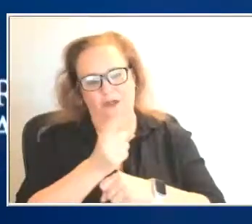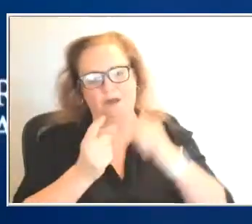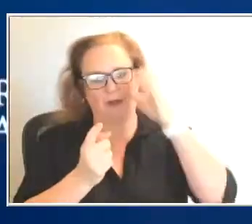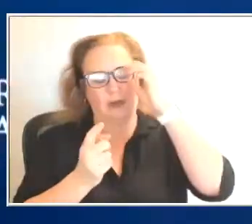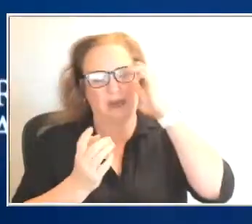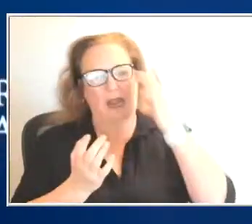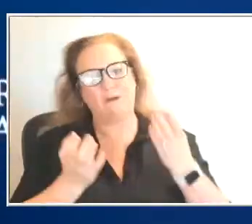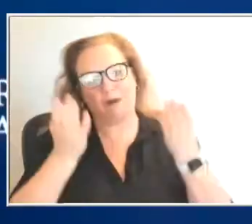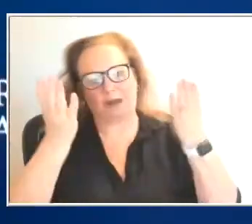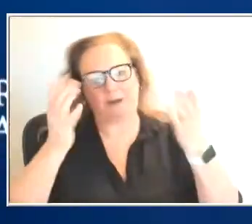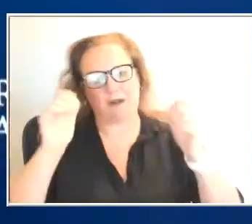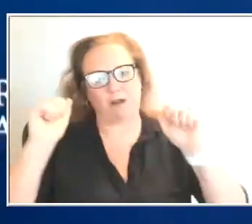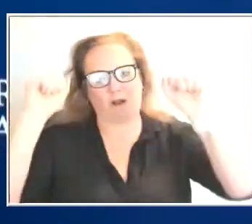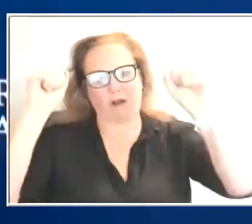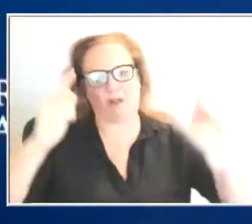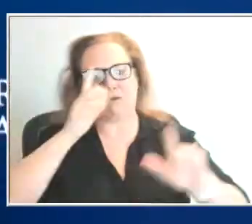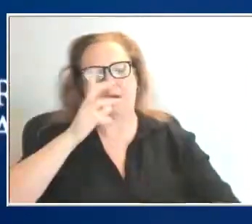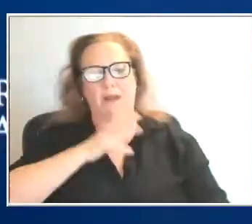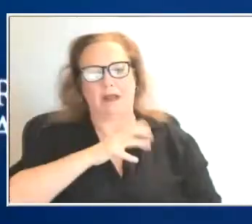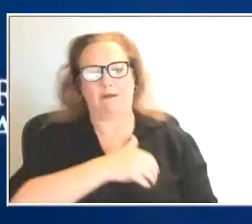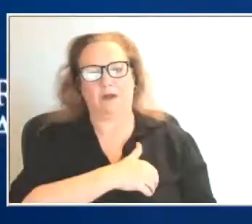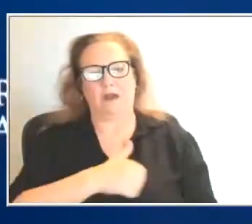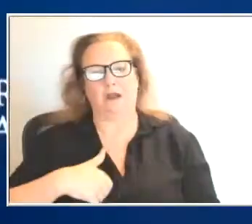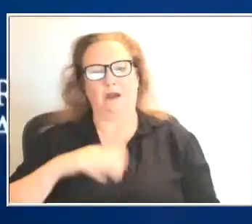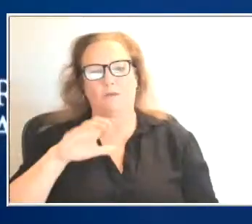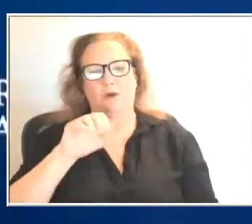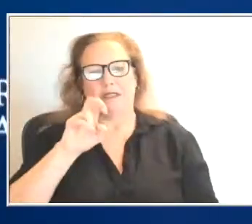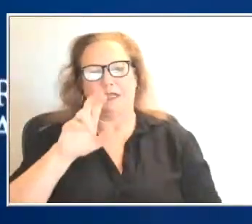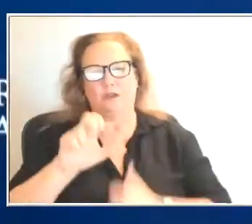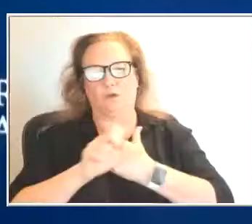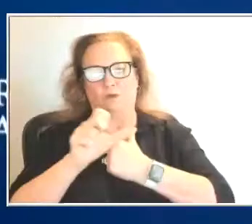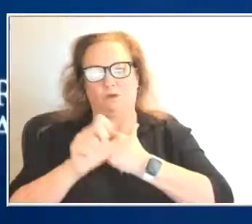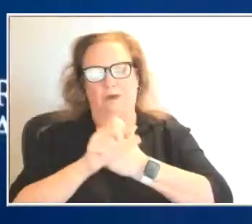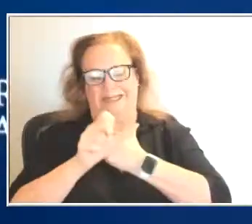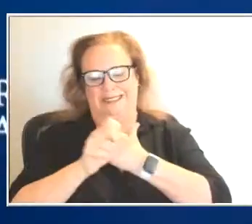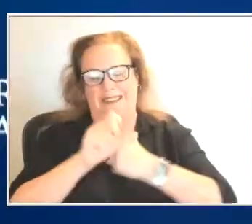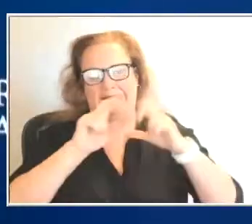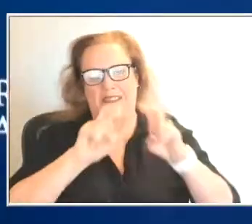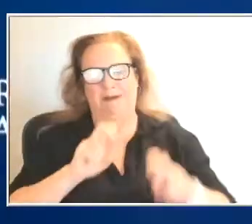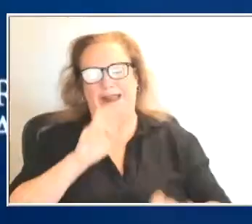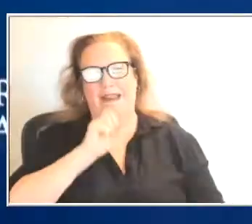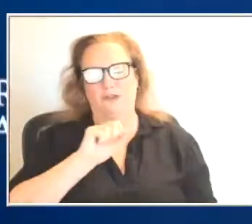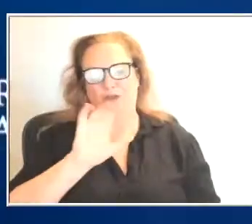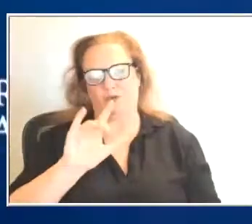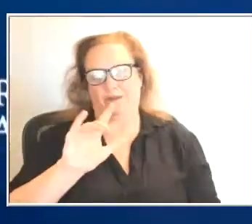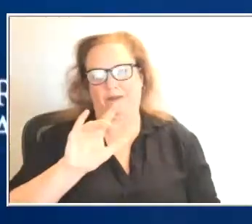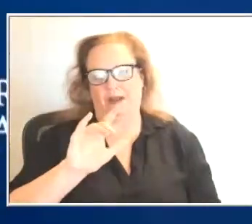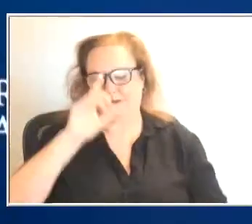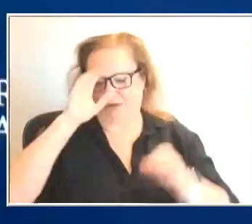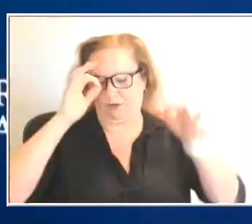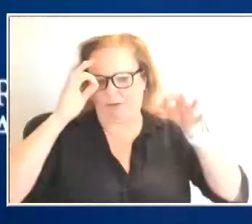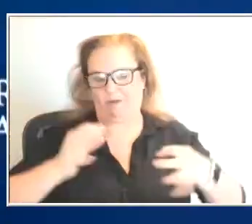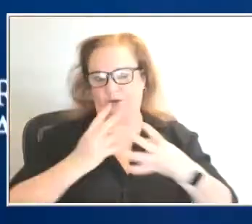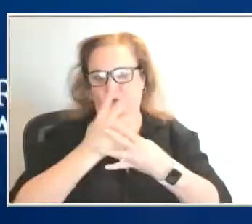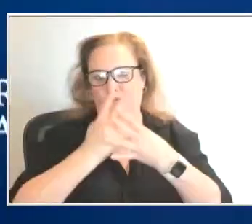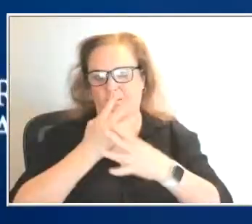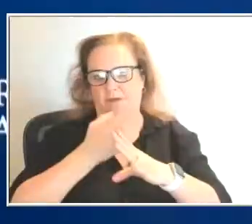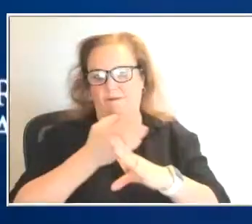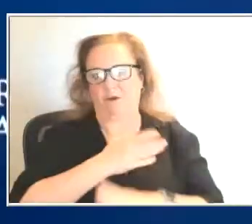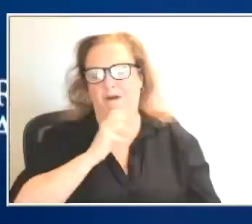recommend that all women have a breast cancer risk assessment by age 25 to determine if you should start screening before age